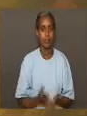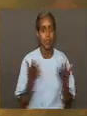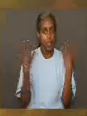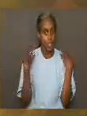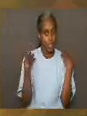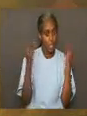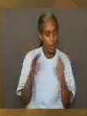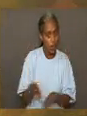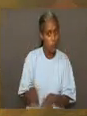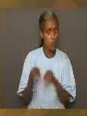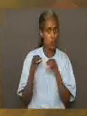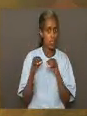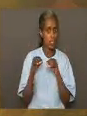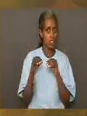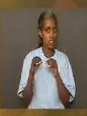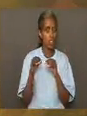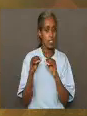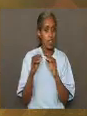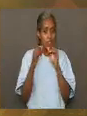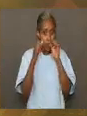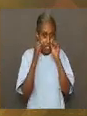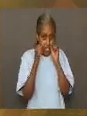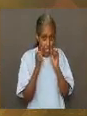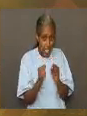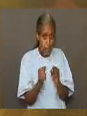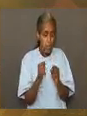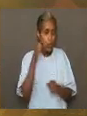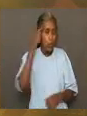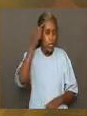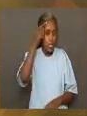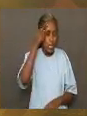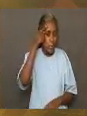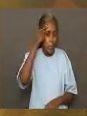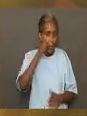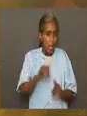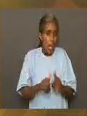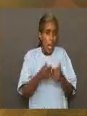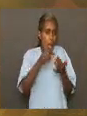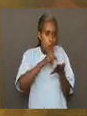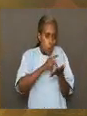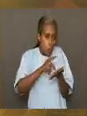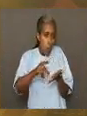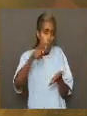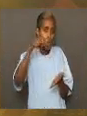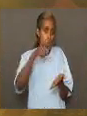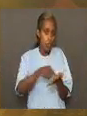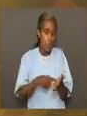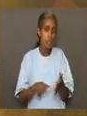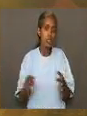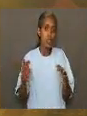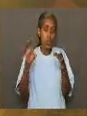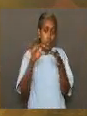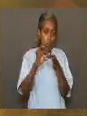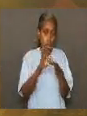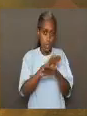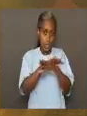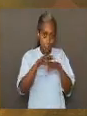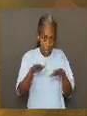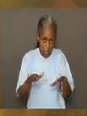Hello, students. Were you able to remember how to plot points on a coordinate